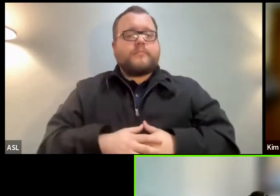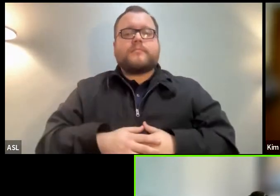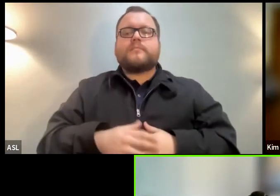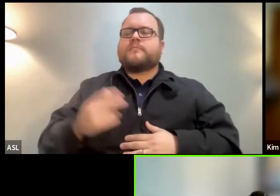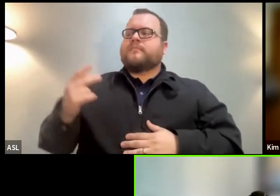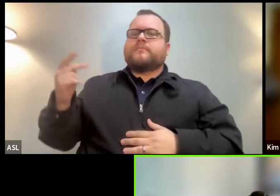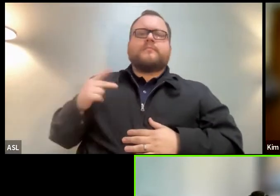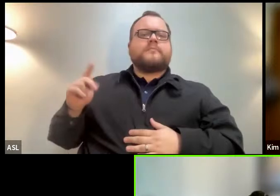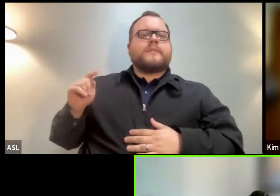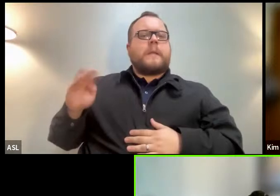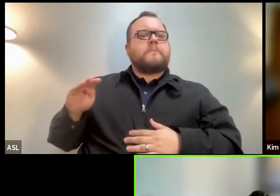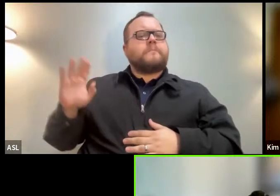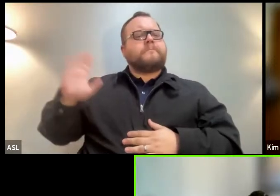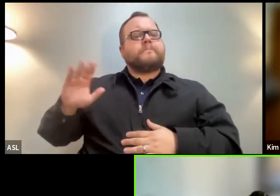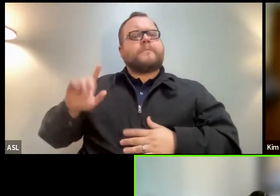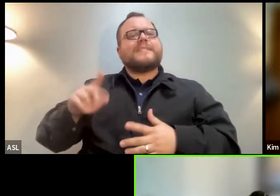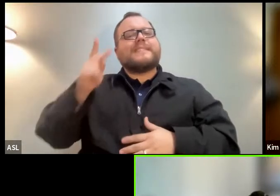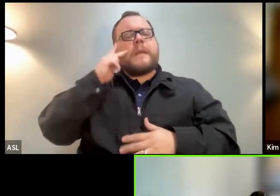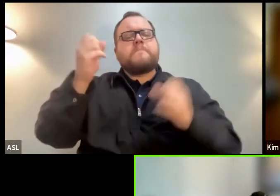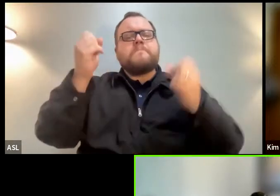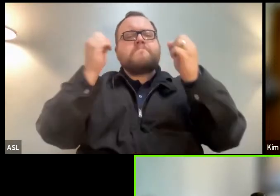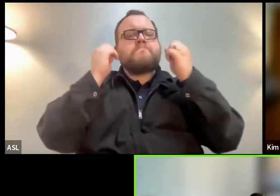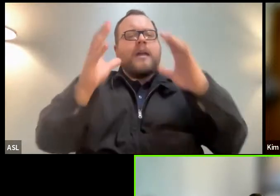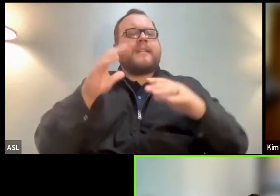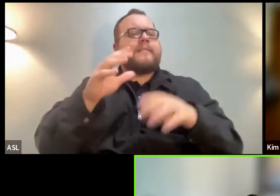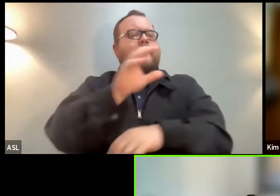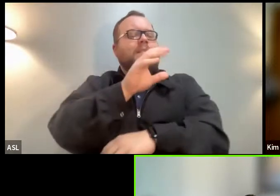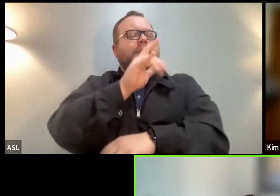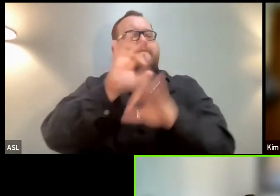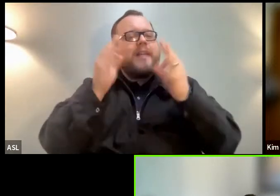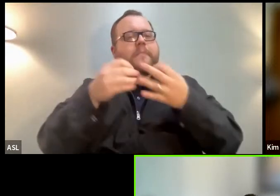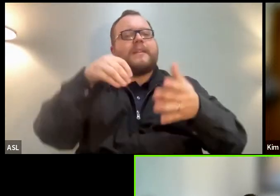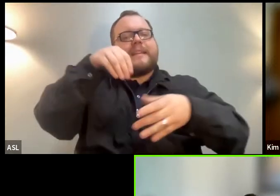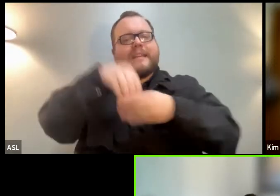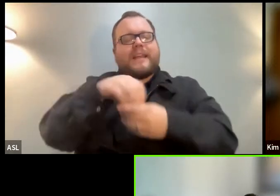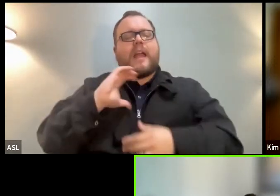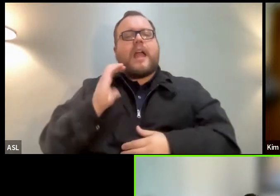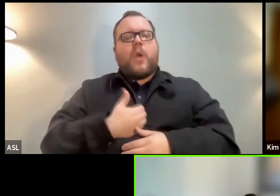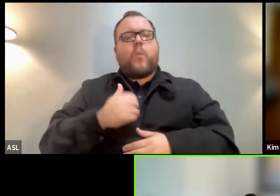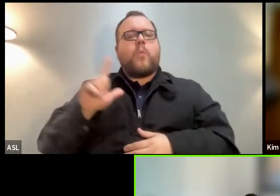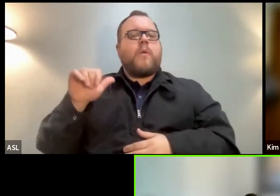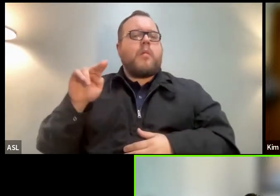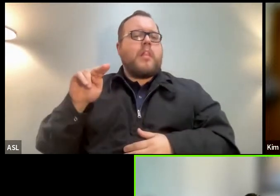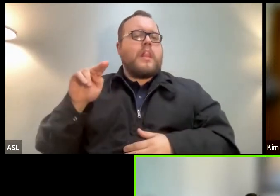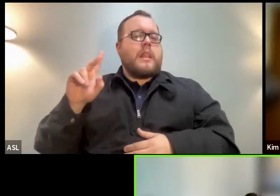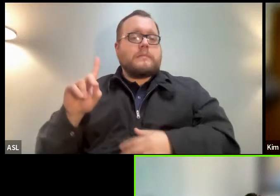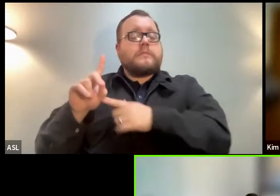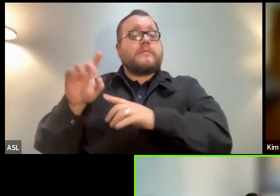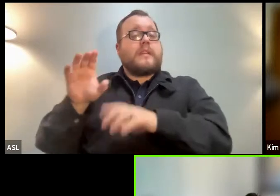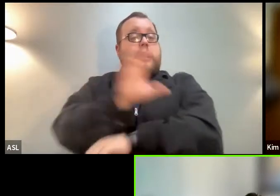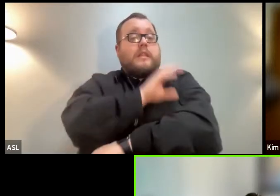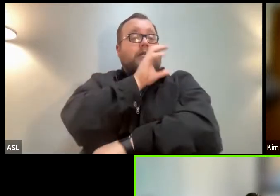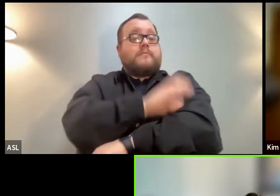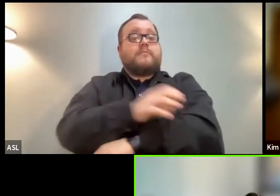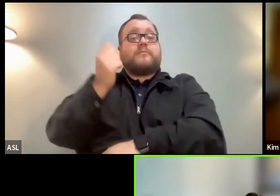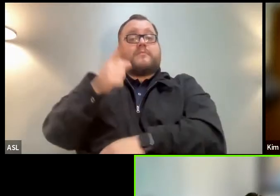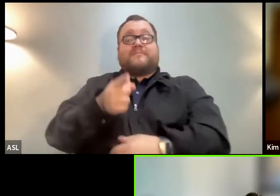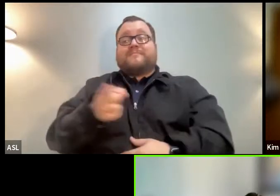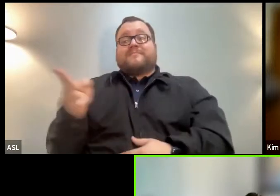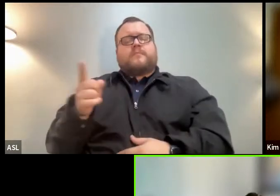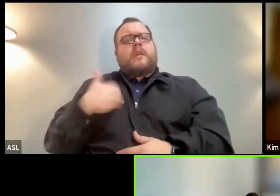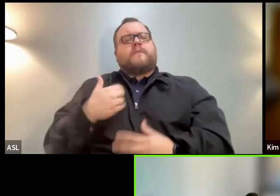lot of families in our LEND clinic, and they had a lot of needs